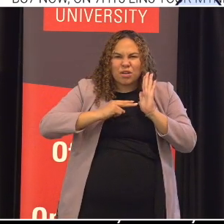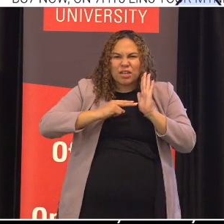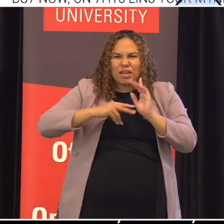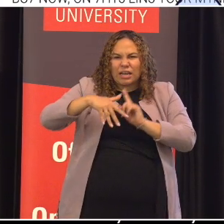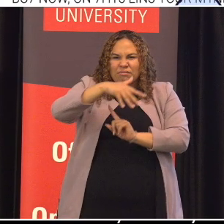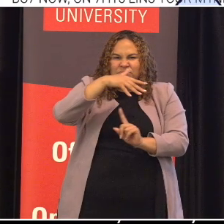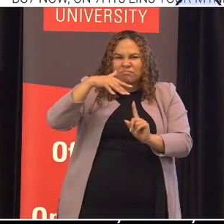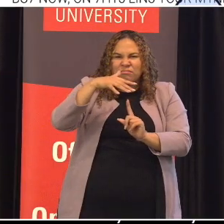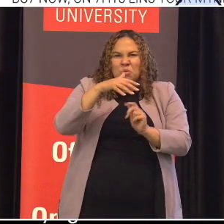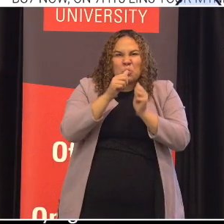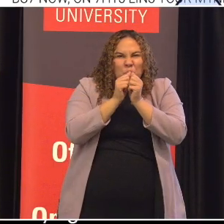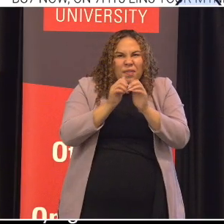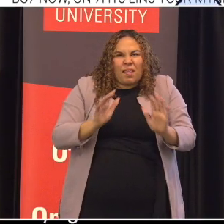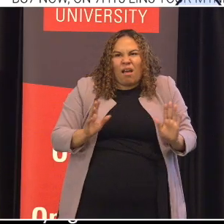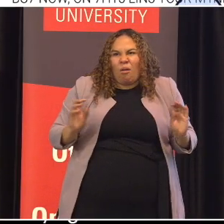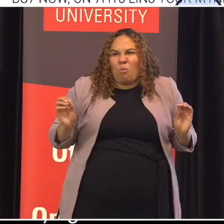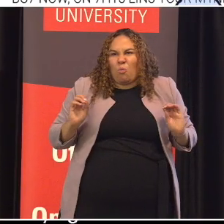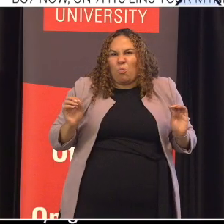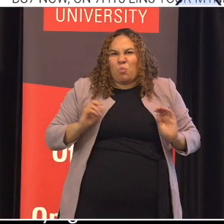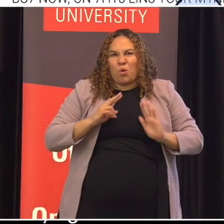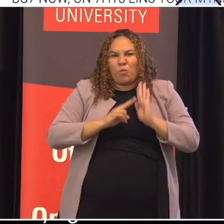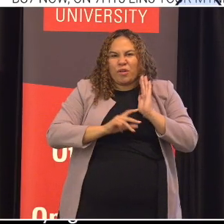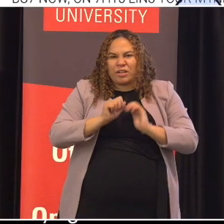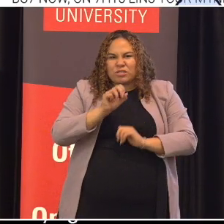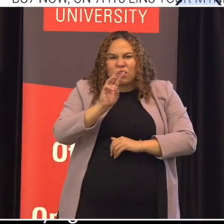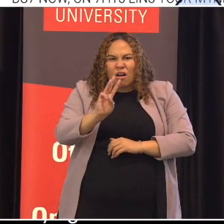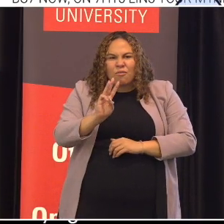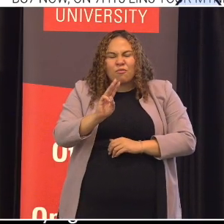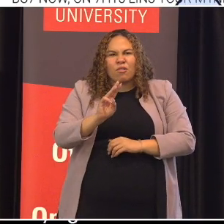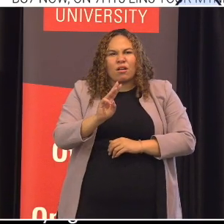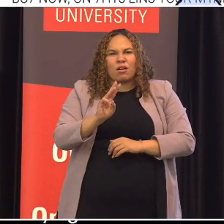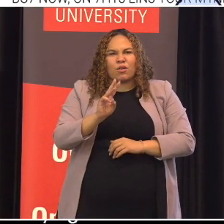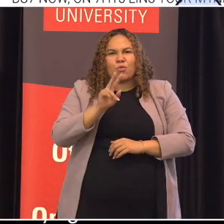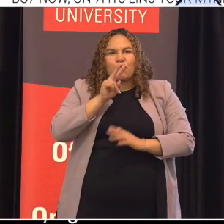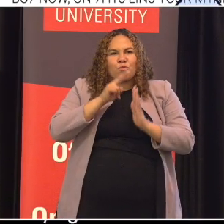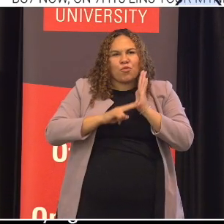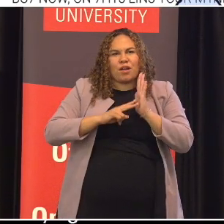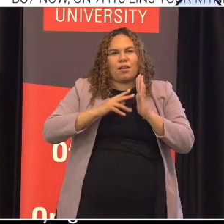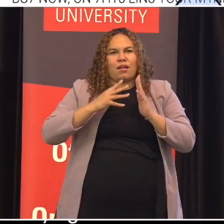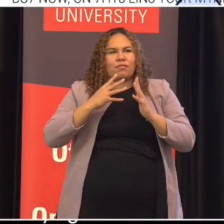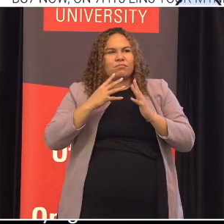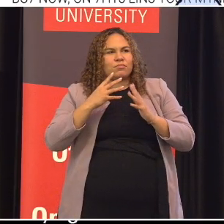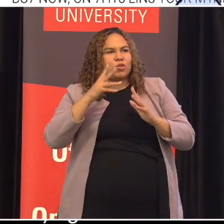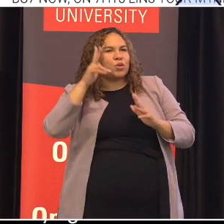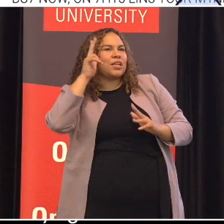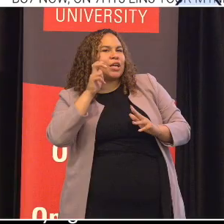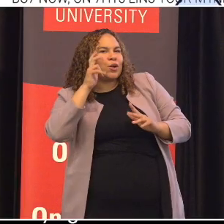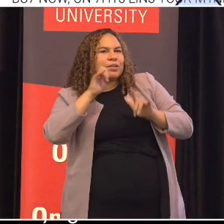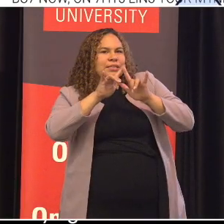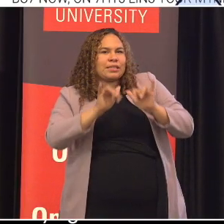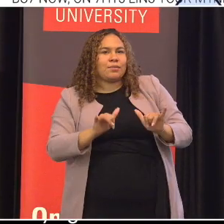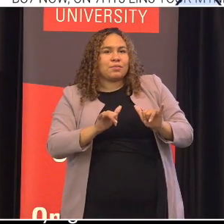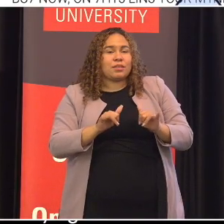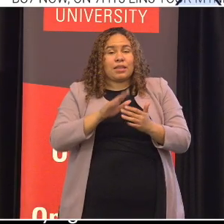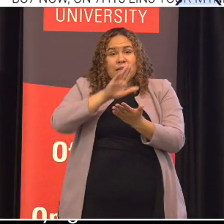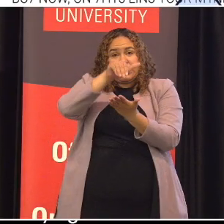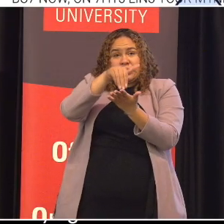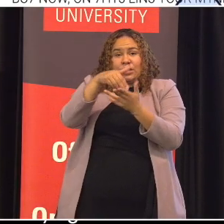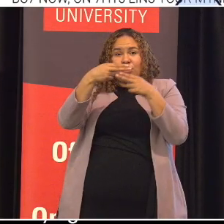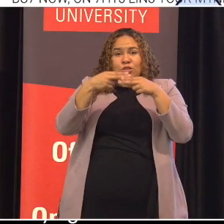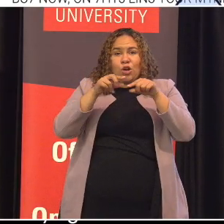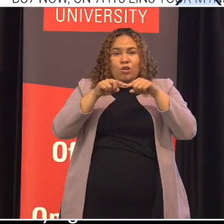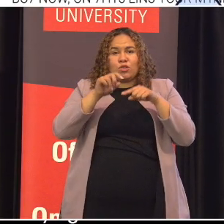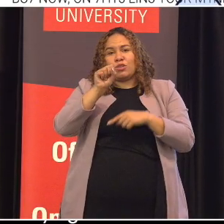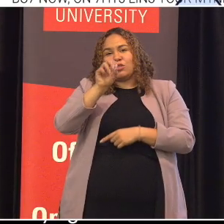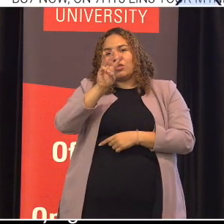context without any reading software reading it aloud to you at the same time. The one in the center is called swirls. It's